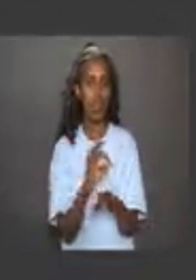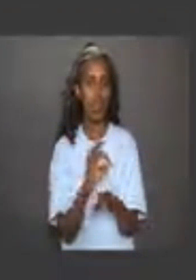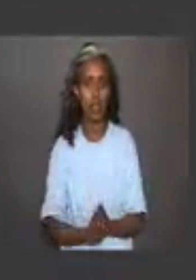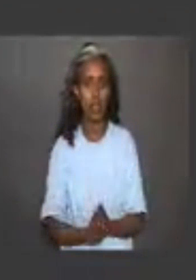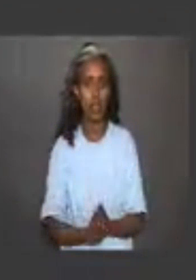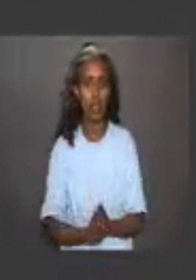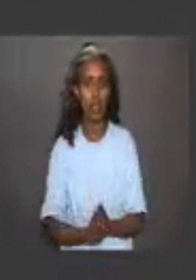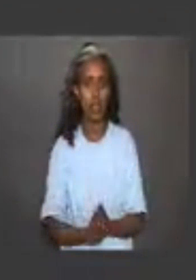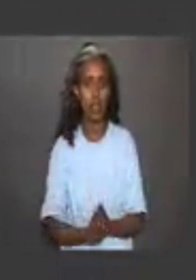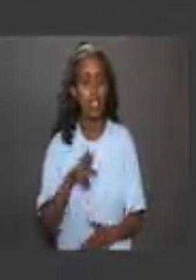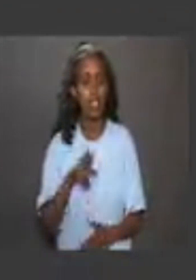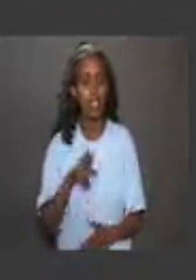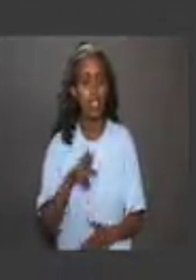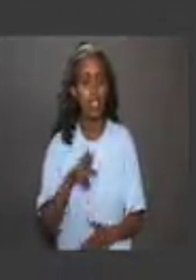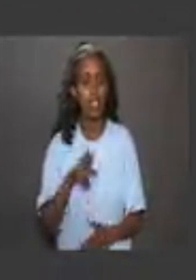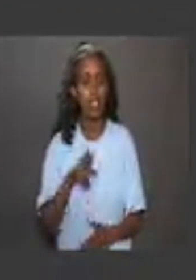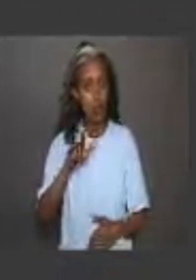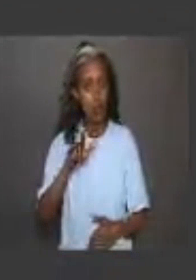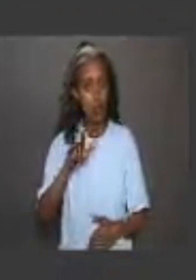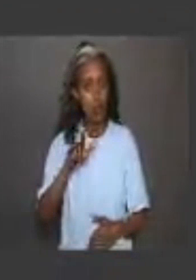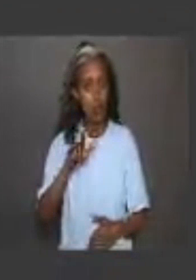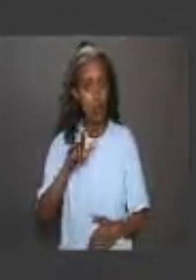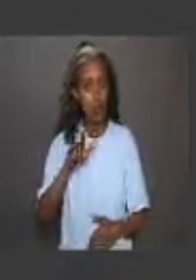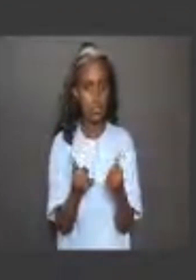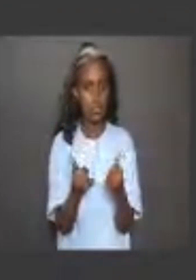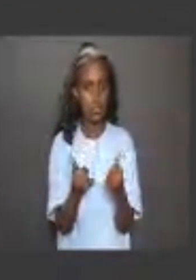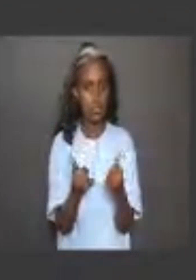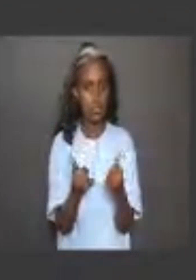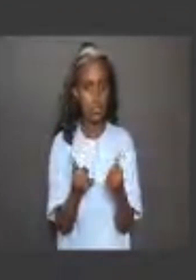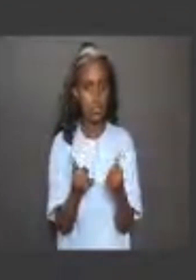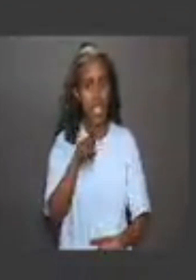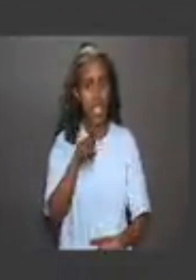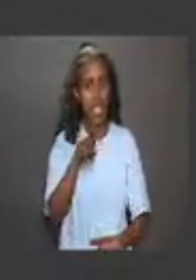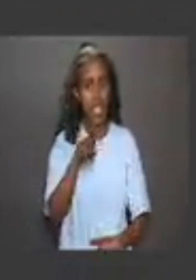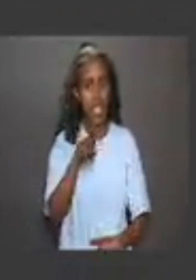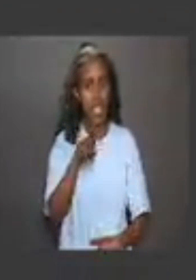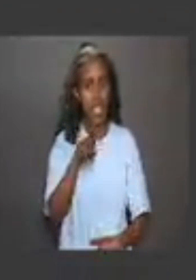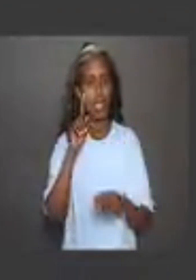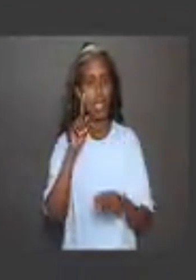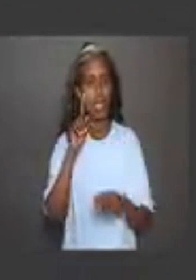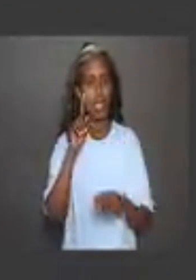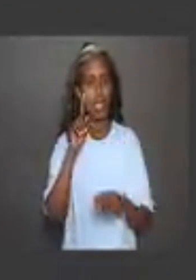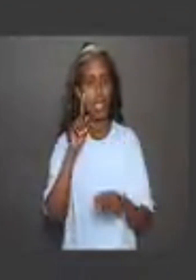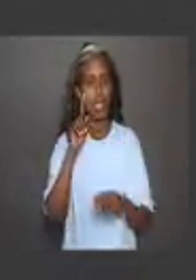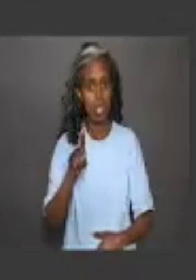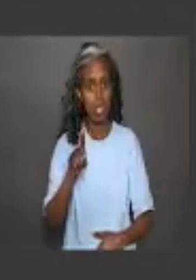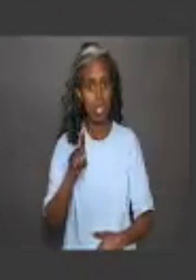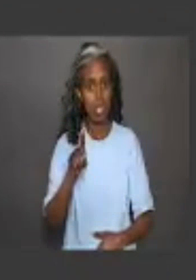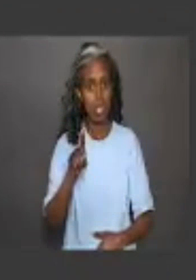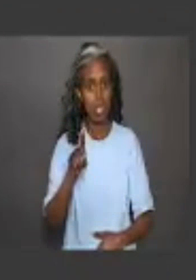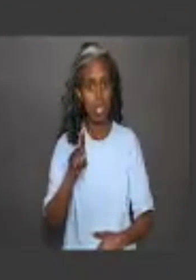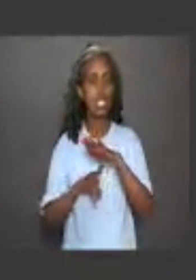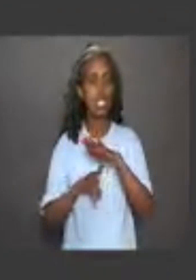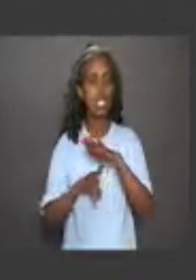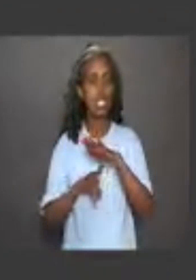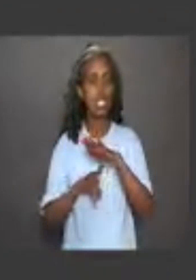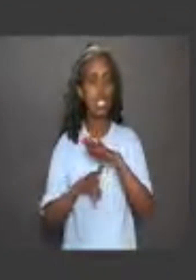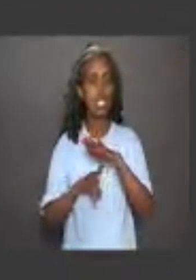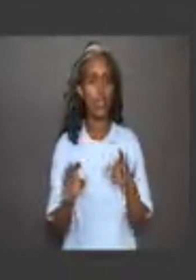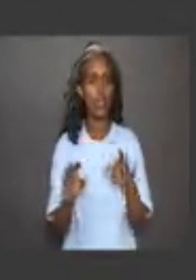The polynomial's divisor, x plus 1, is the denominator of the